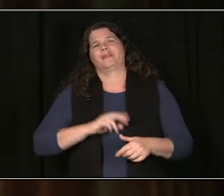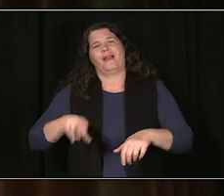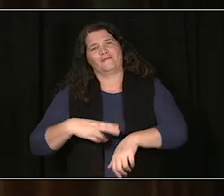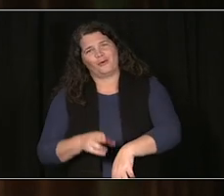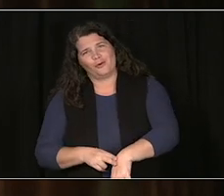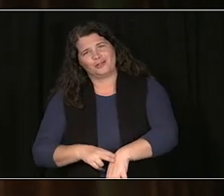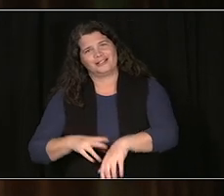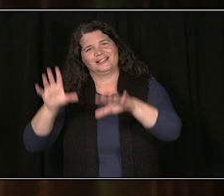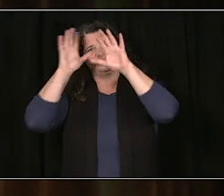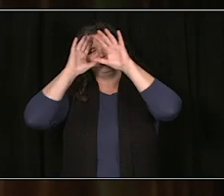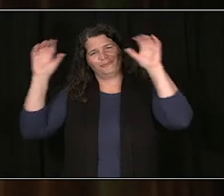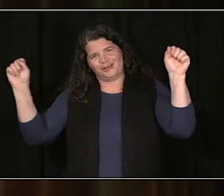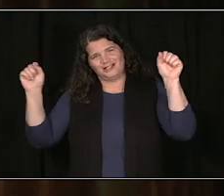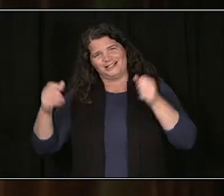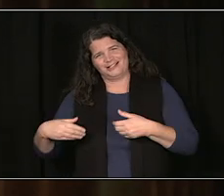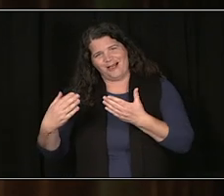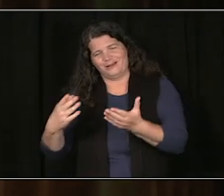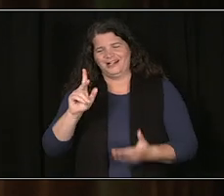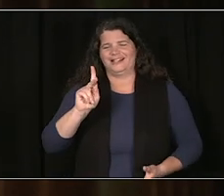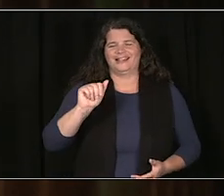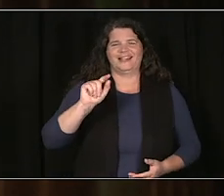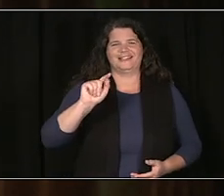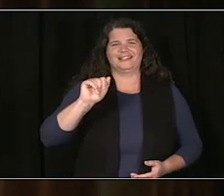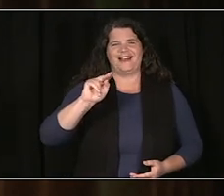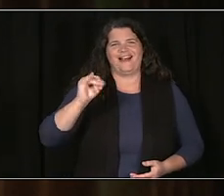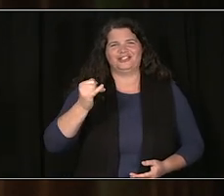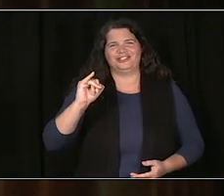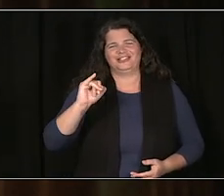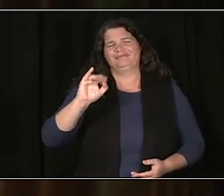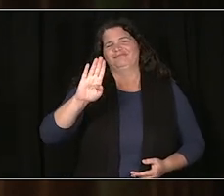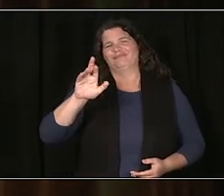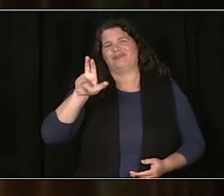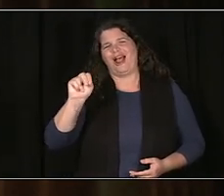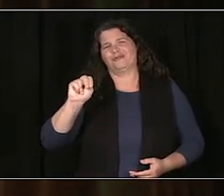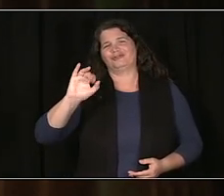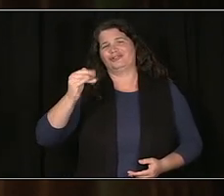confirmed, now Justice Ketanji Brown Jackson, my friend.